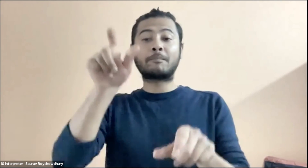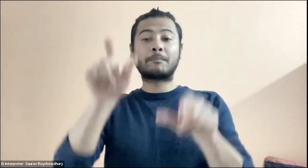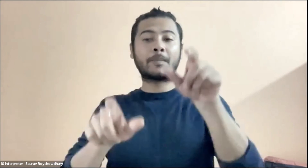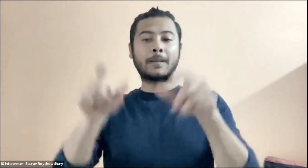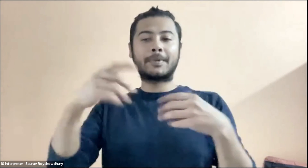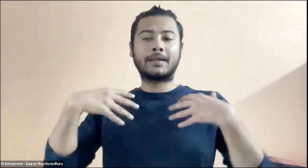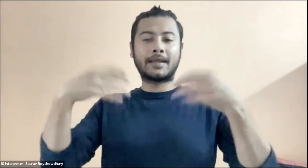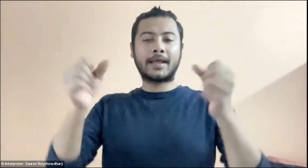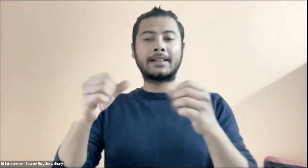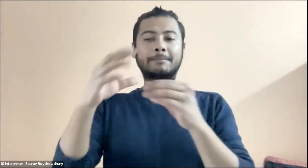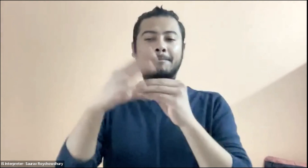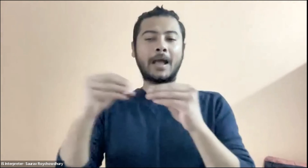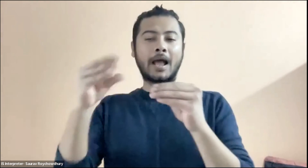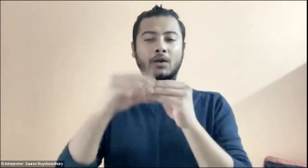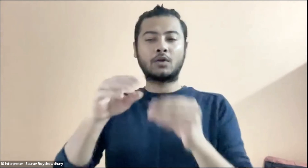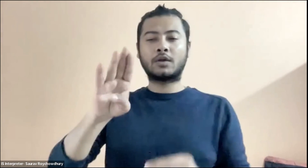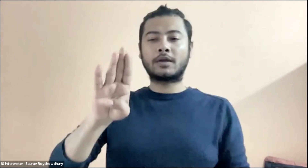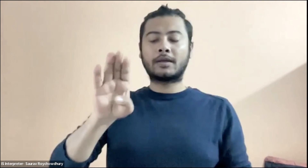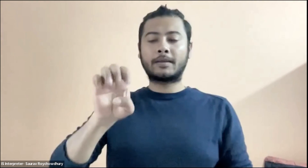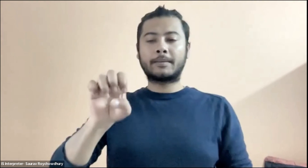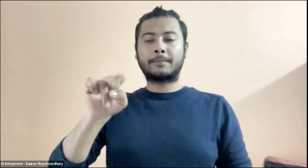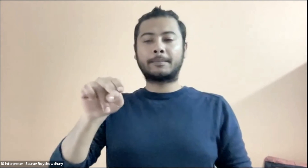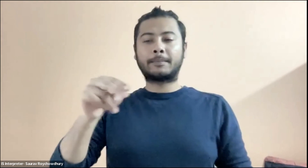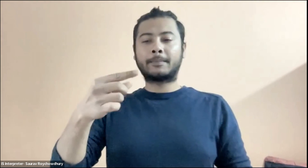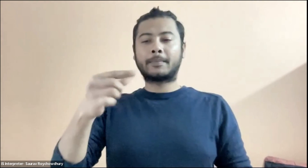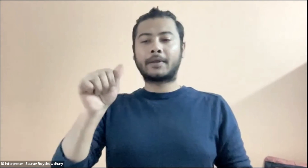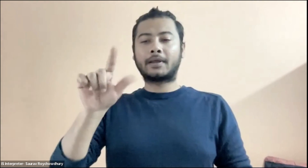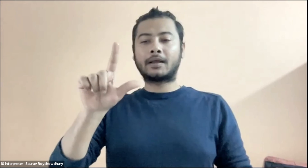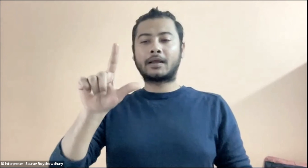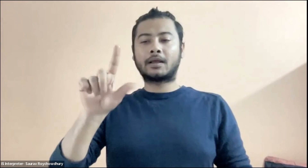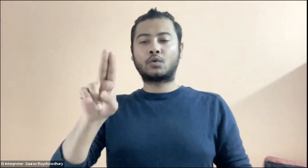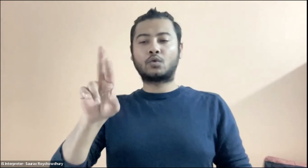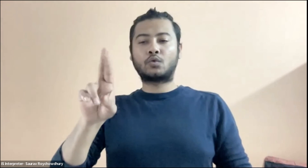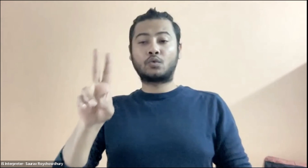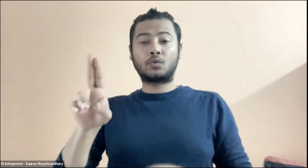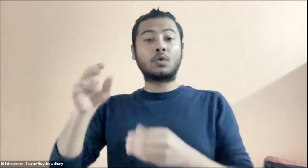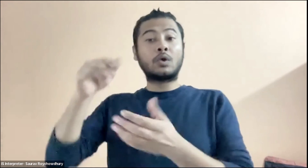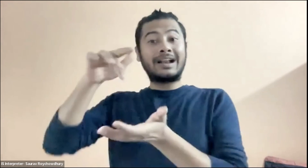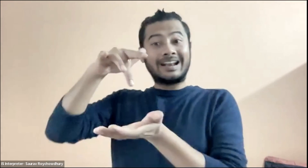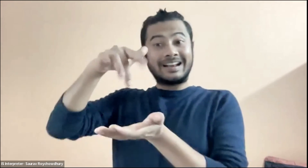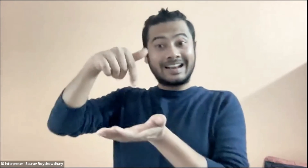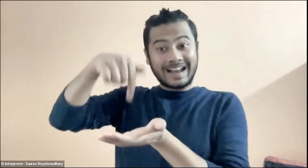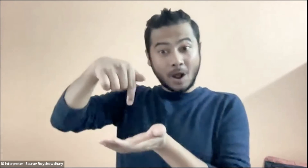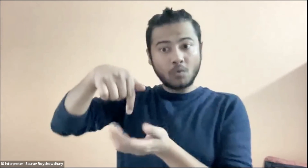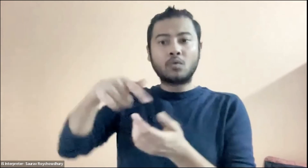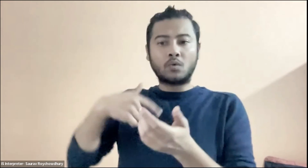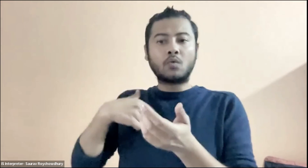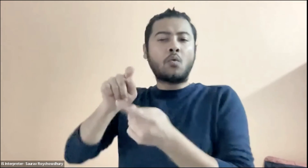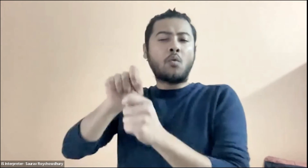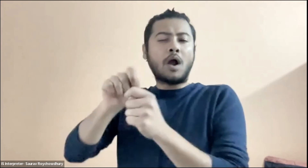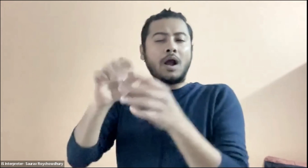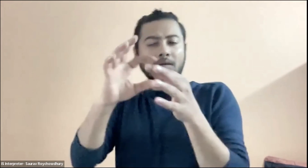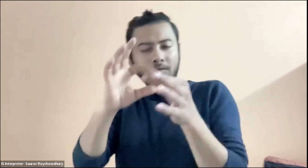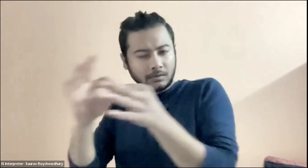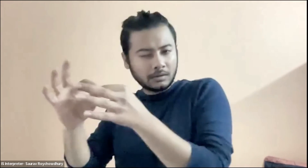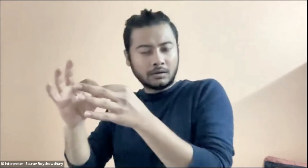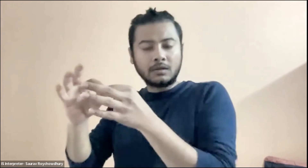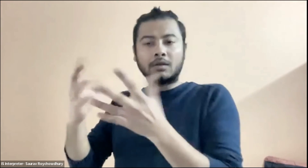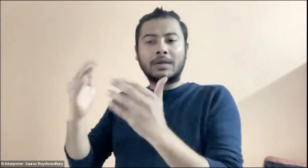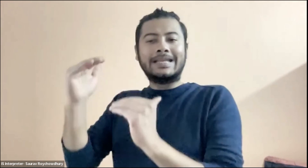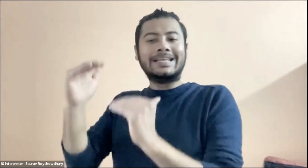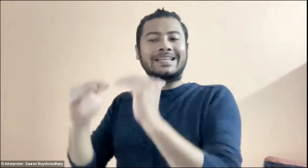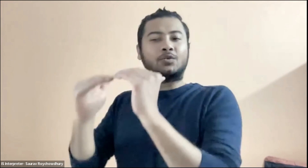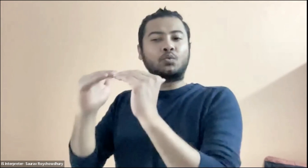presently associated with the field station in Chamarajanagar, where we do work on equity. When I started my